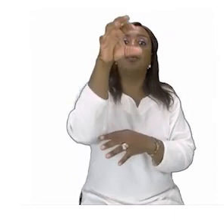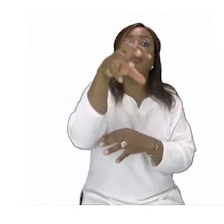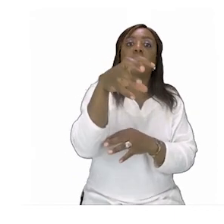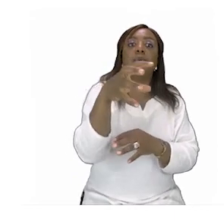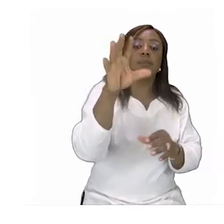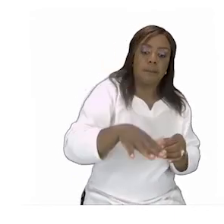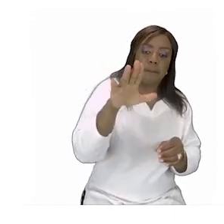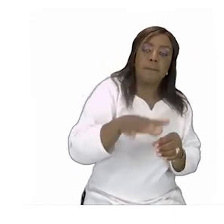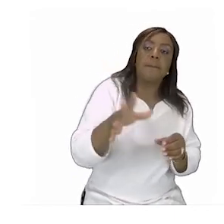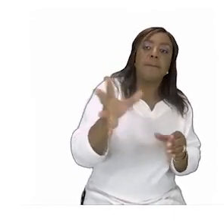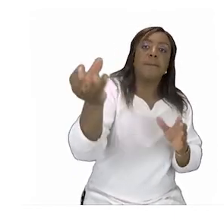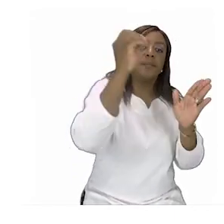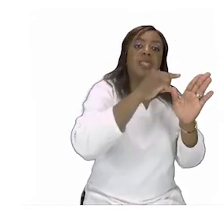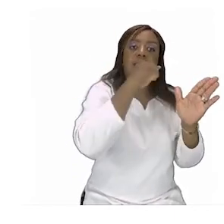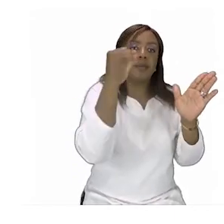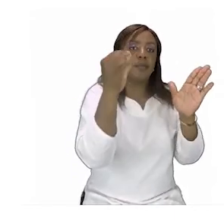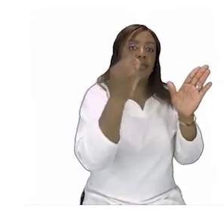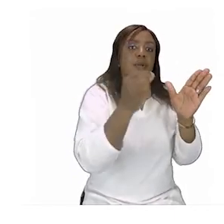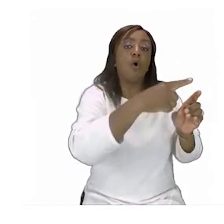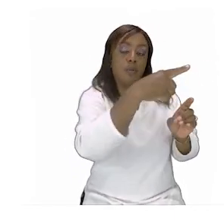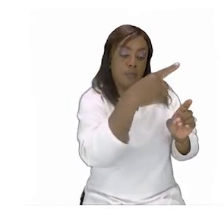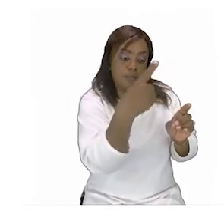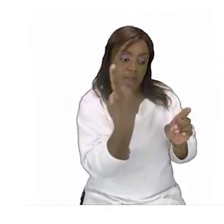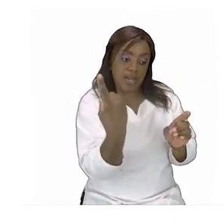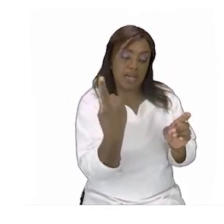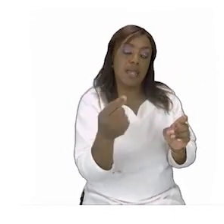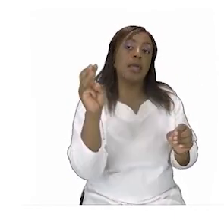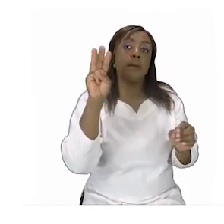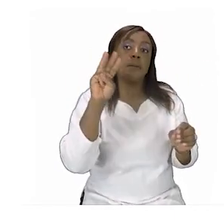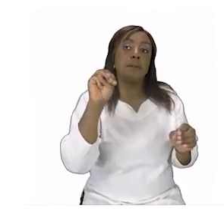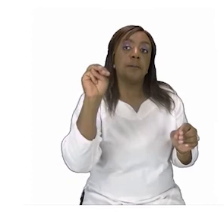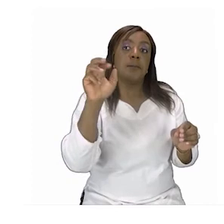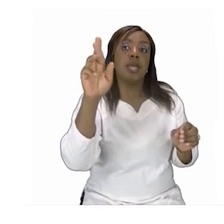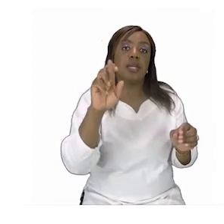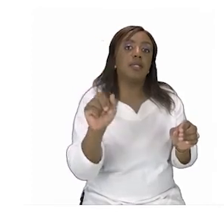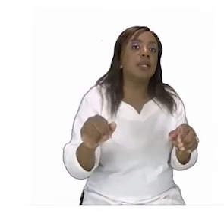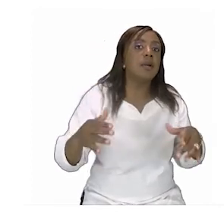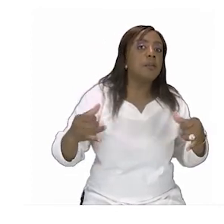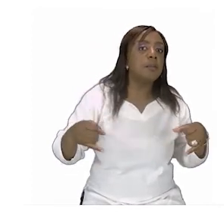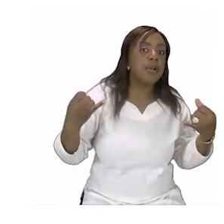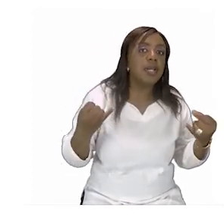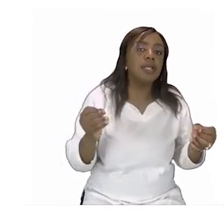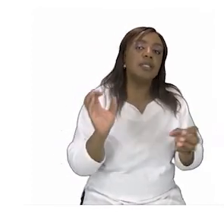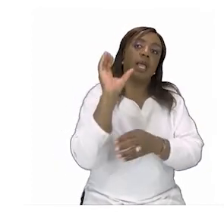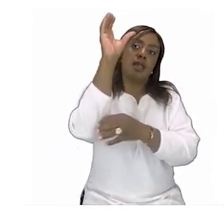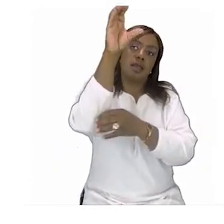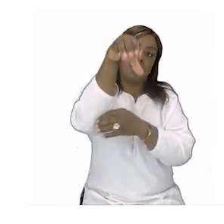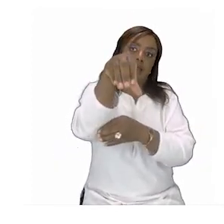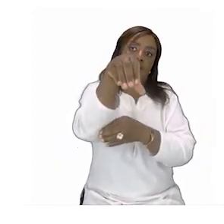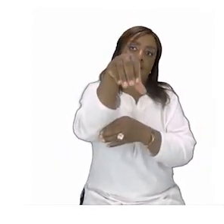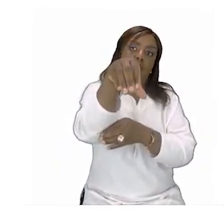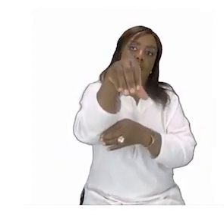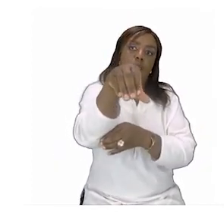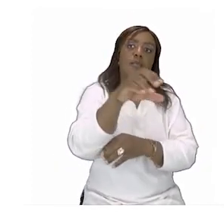the first thing that happens on Monday. Did you get that one correct? Well